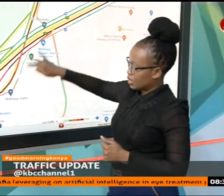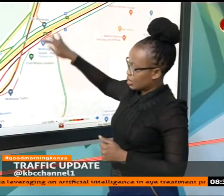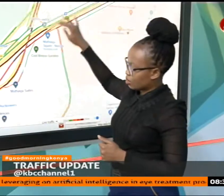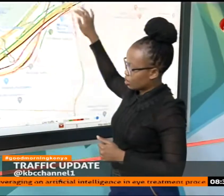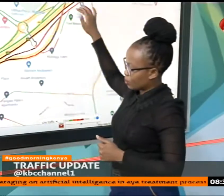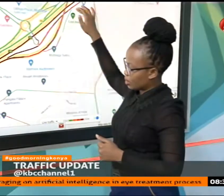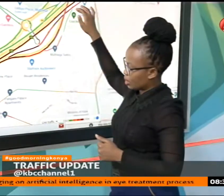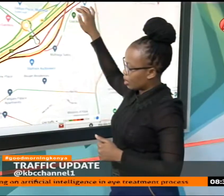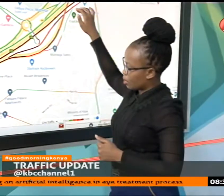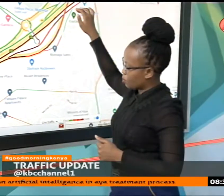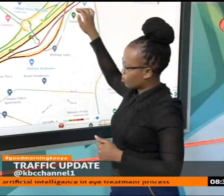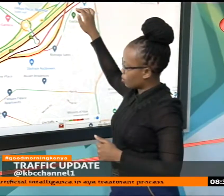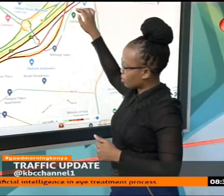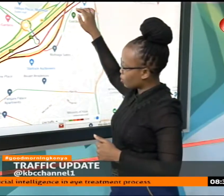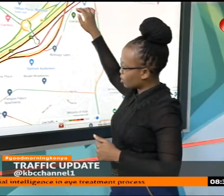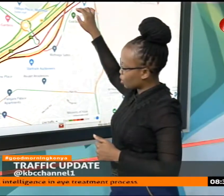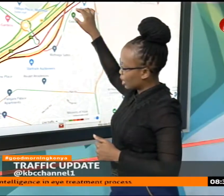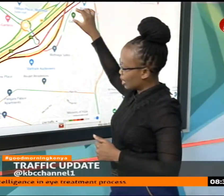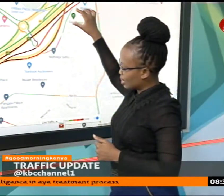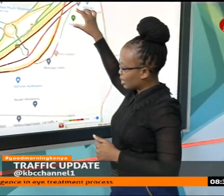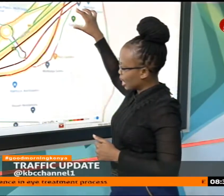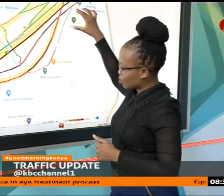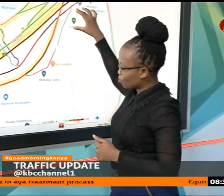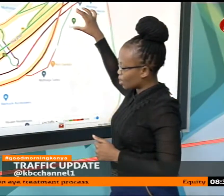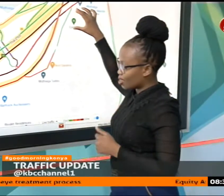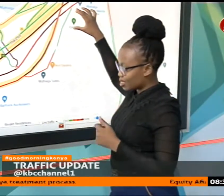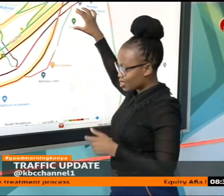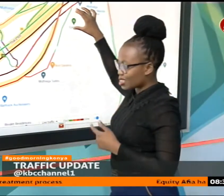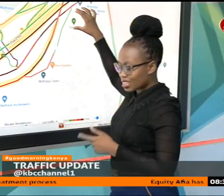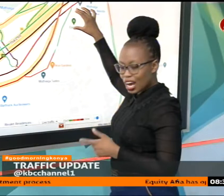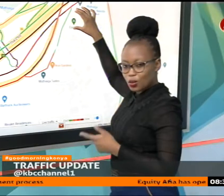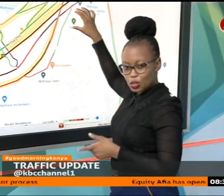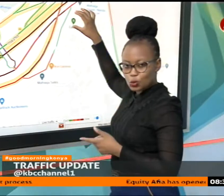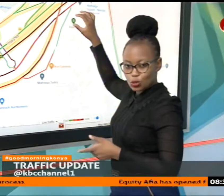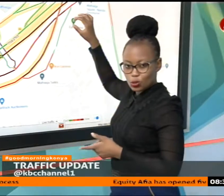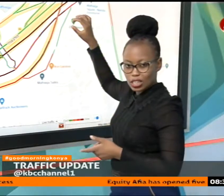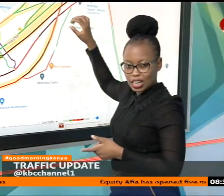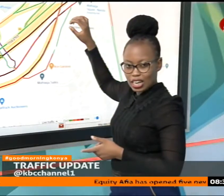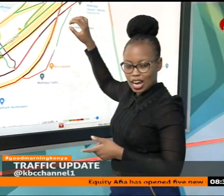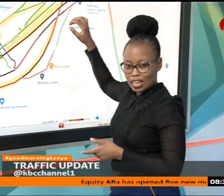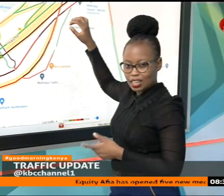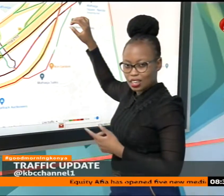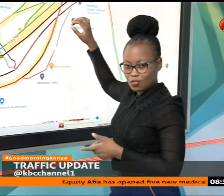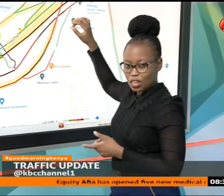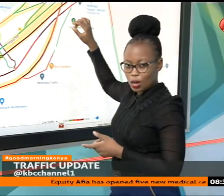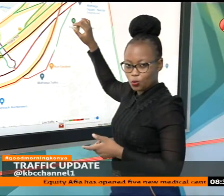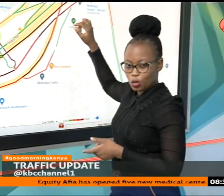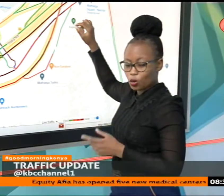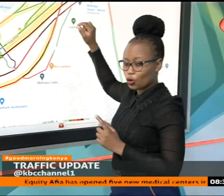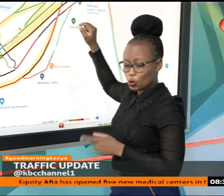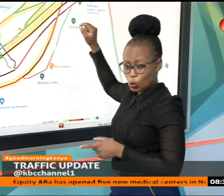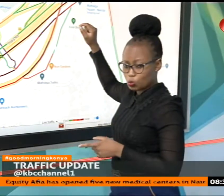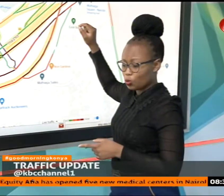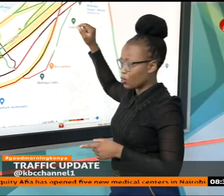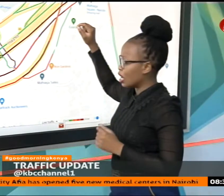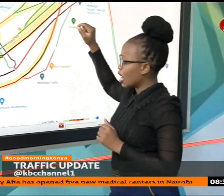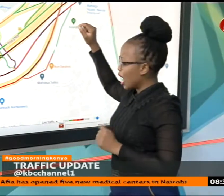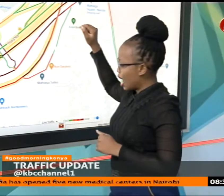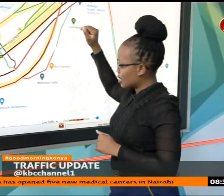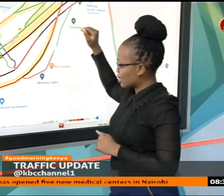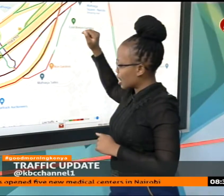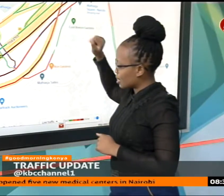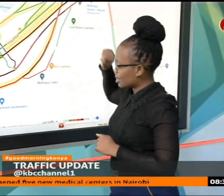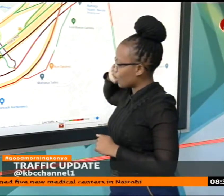the busyness in this particular area. So this is how it's looking like still as of now, just as how it was looking like earlier. The heavy kind of gridlock, not